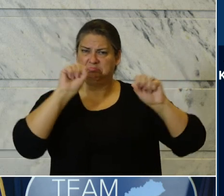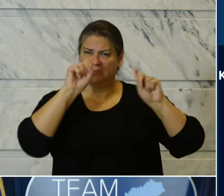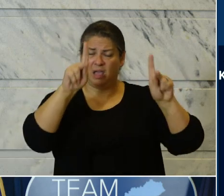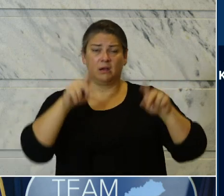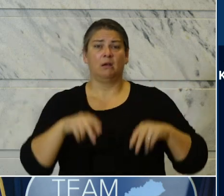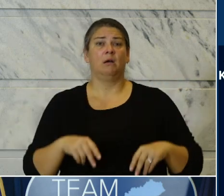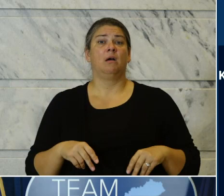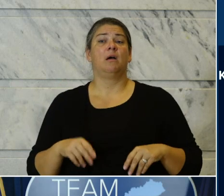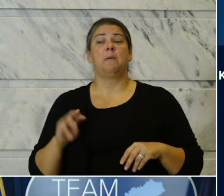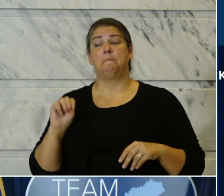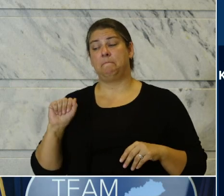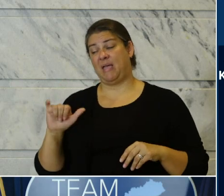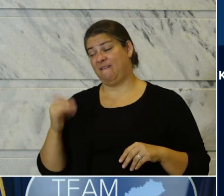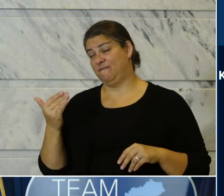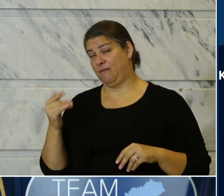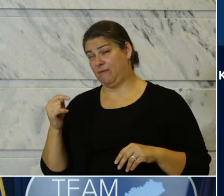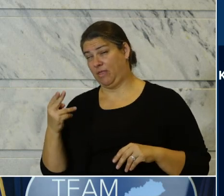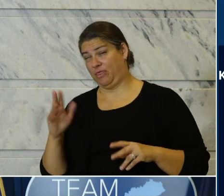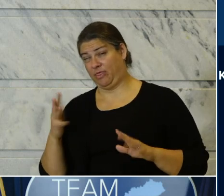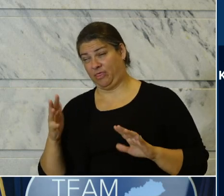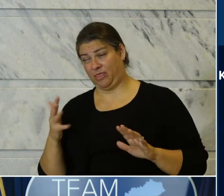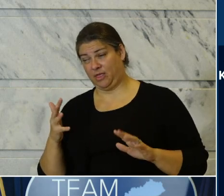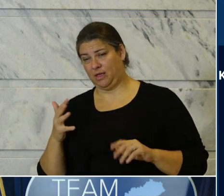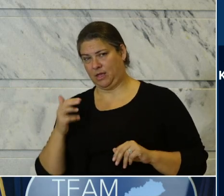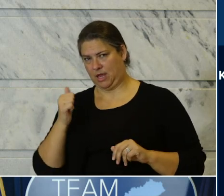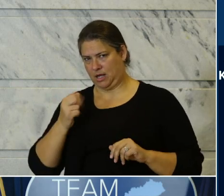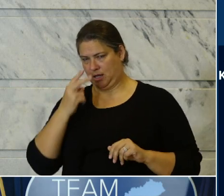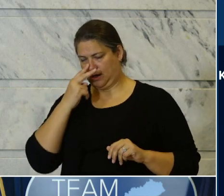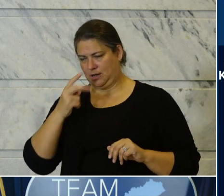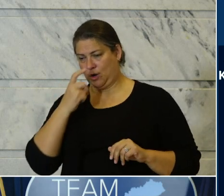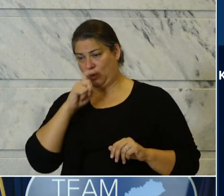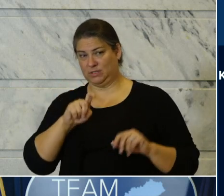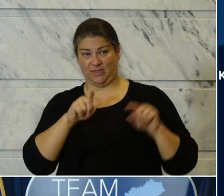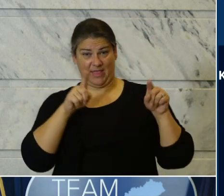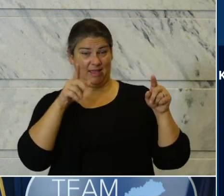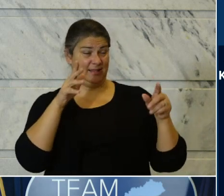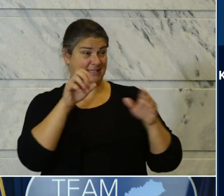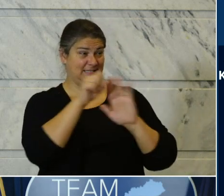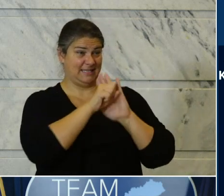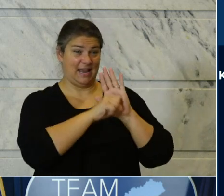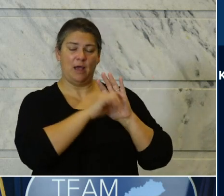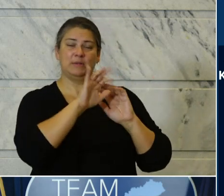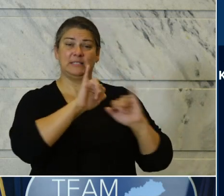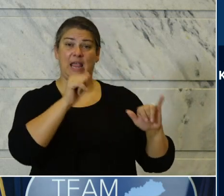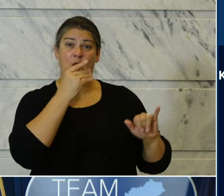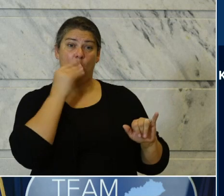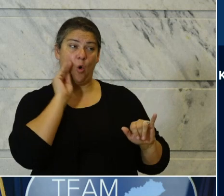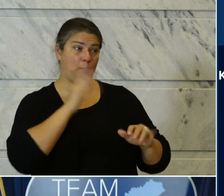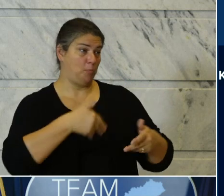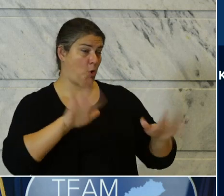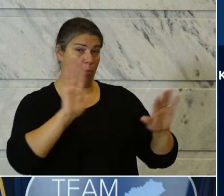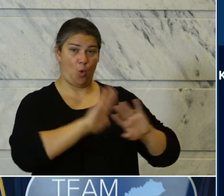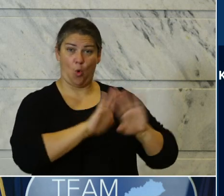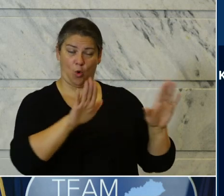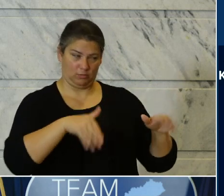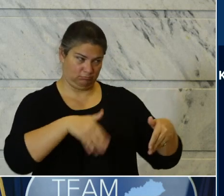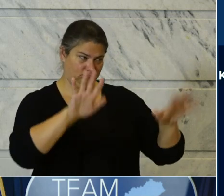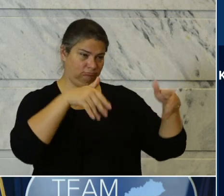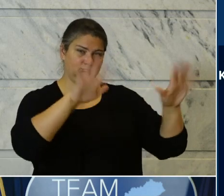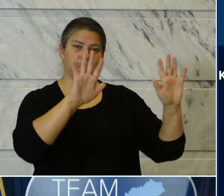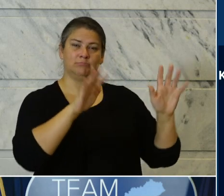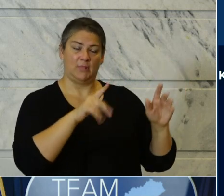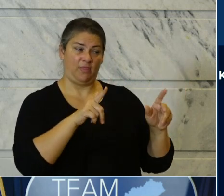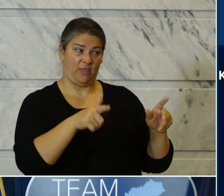about May 15th, and then you start to see 2 weeks after they lifted their stay-at-home orders and their closures, the beginning of their